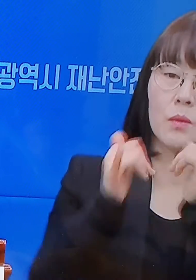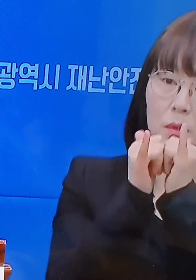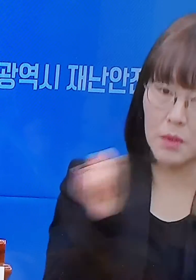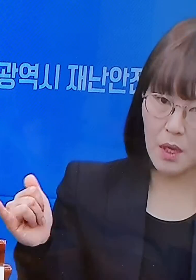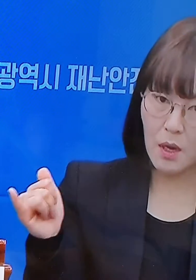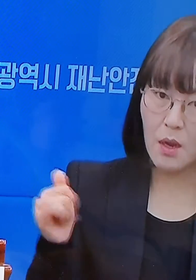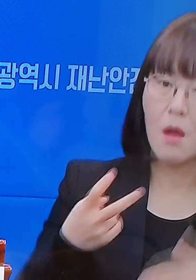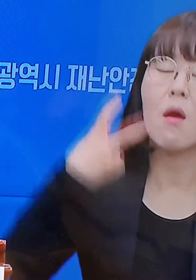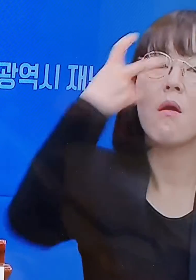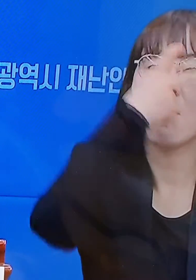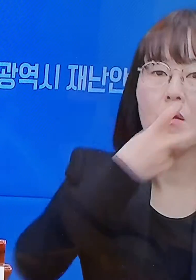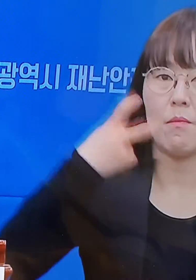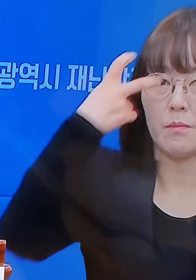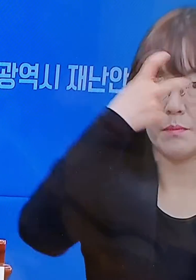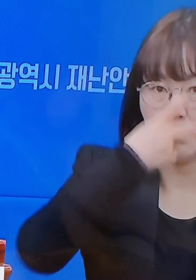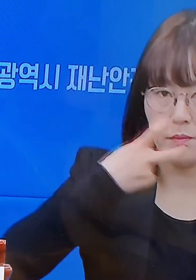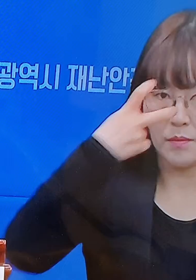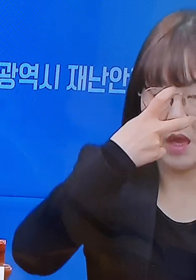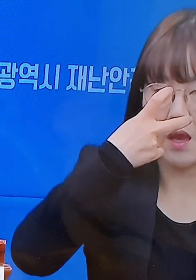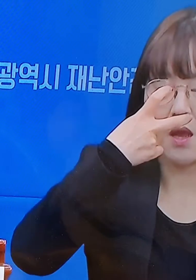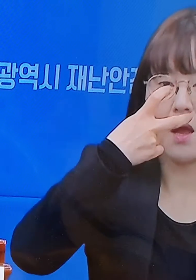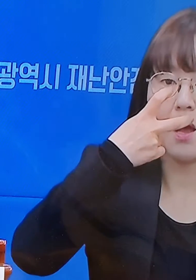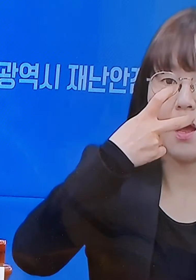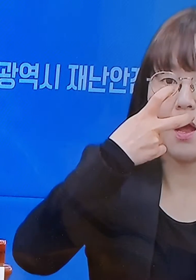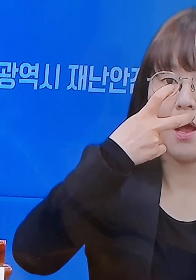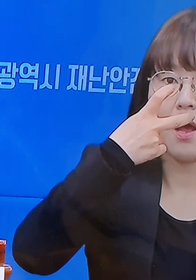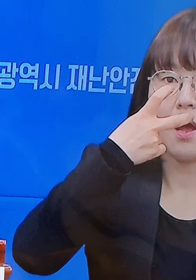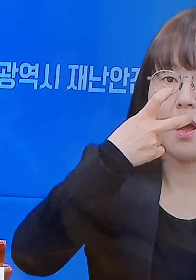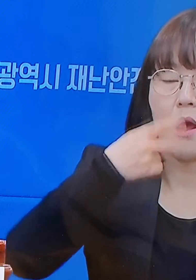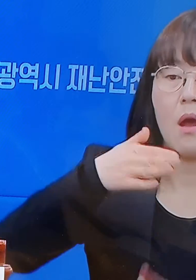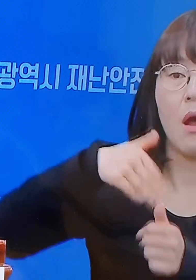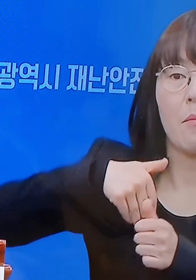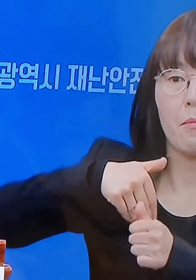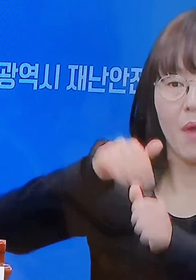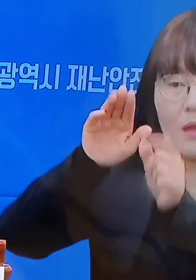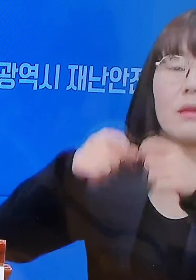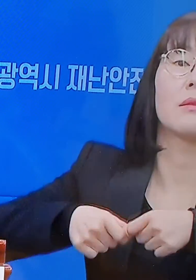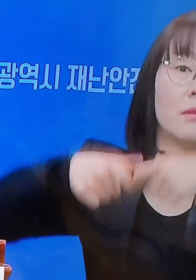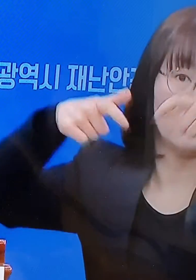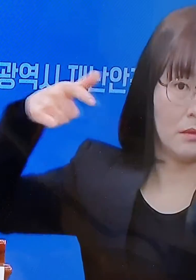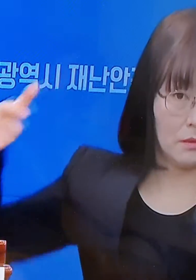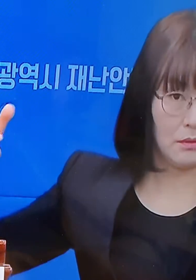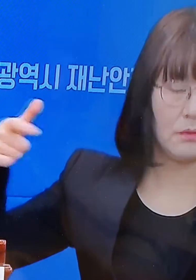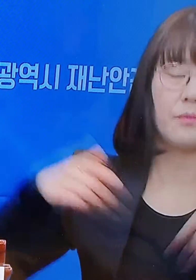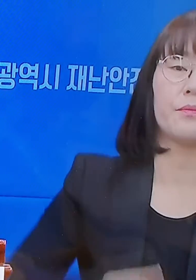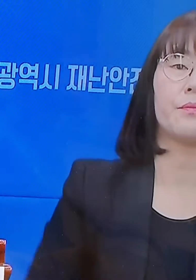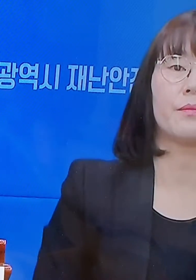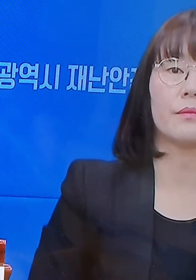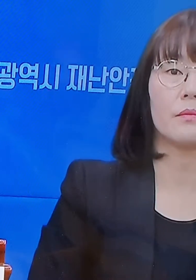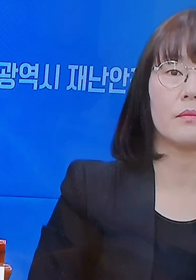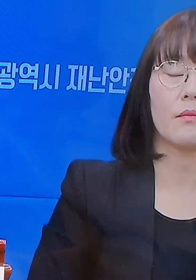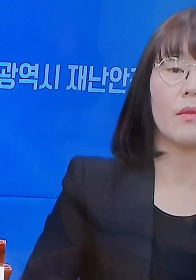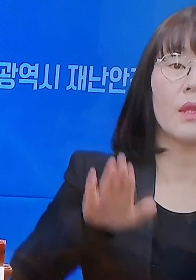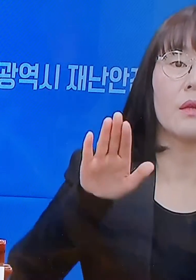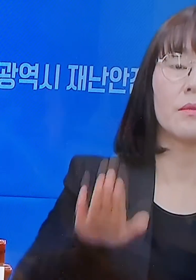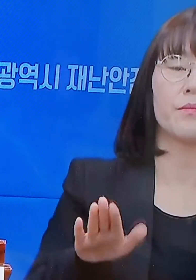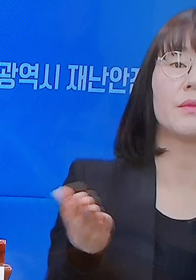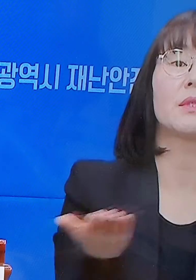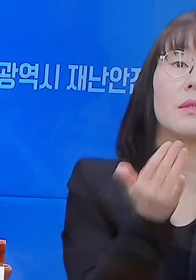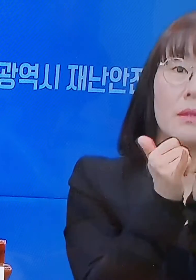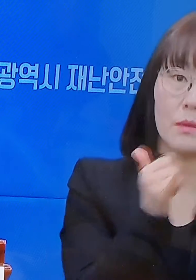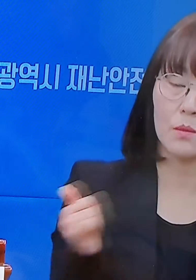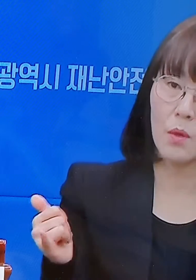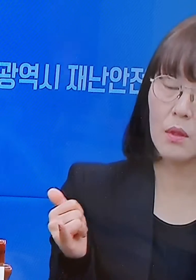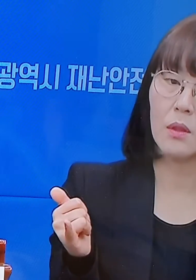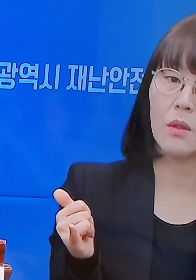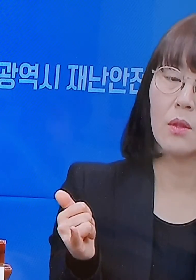It's all just like the old, traditional,